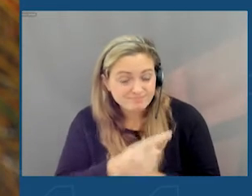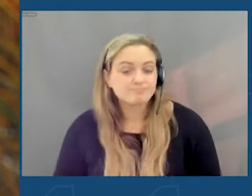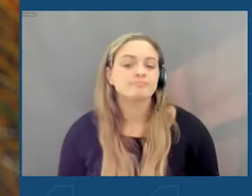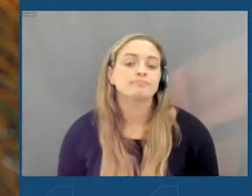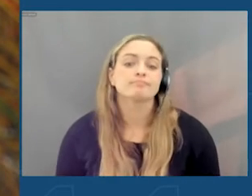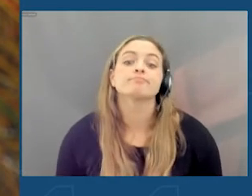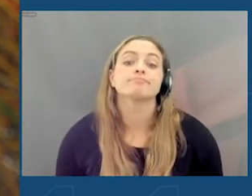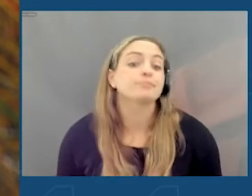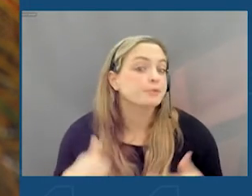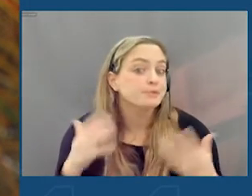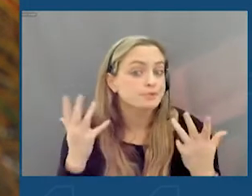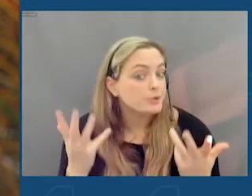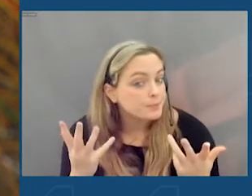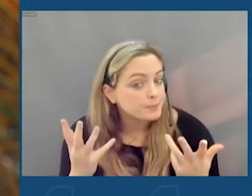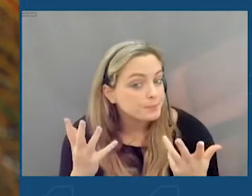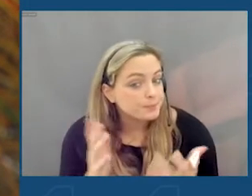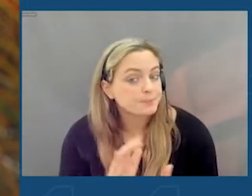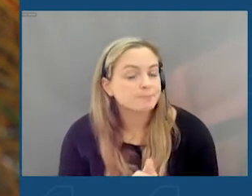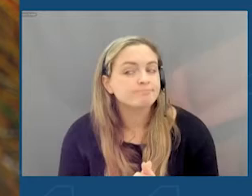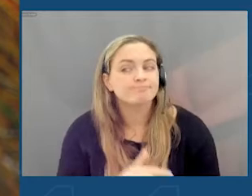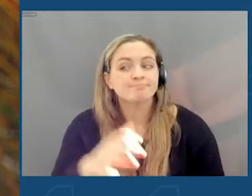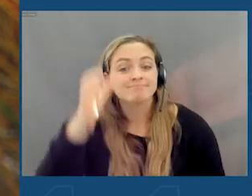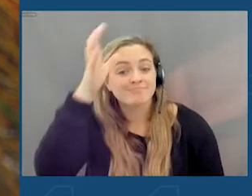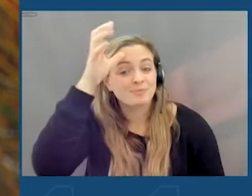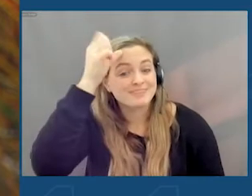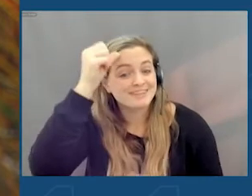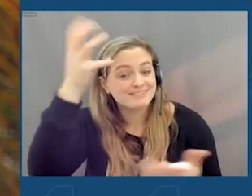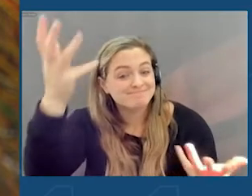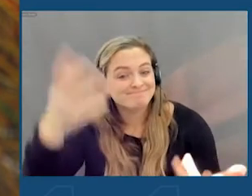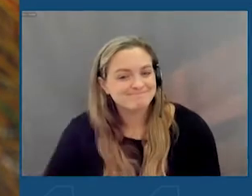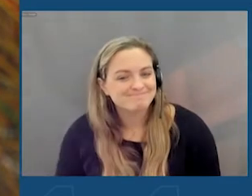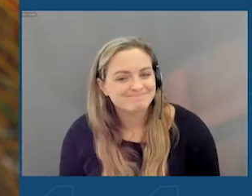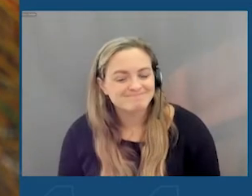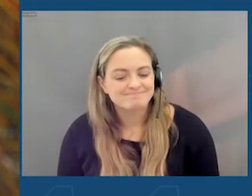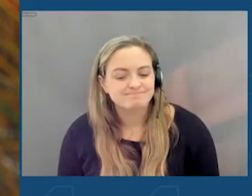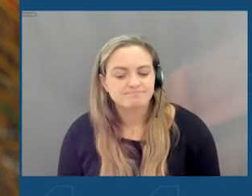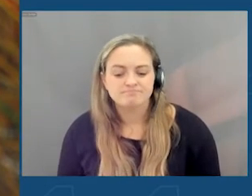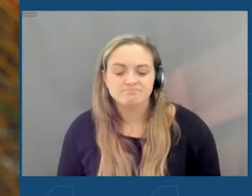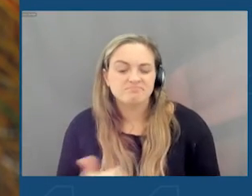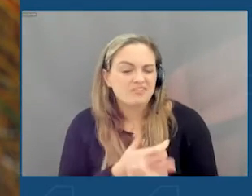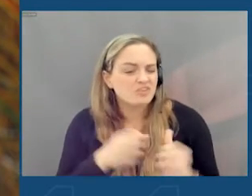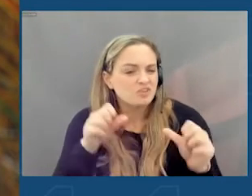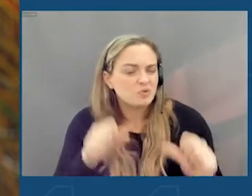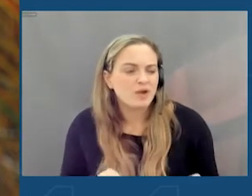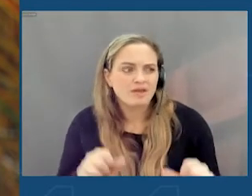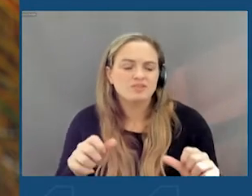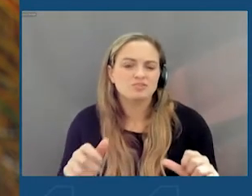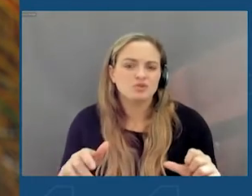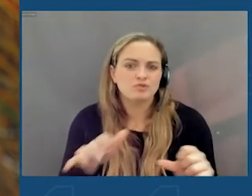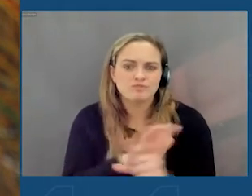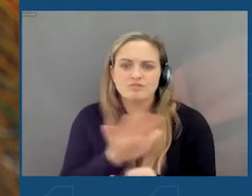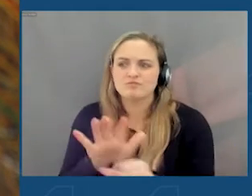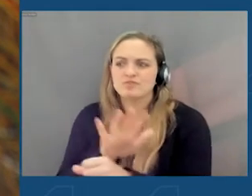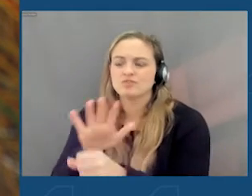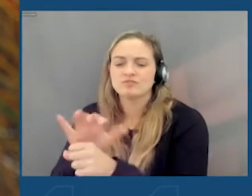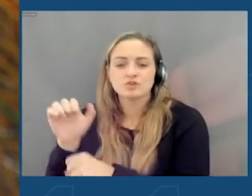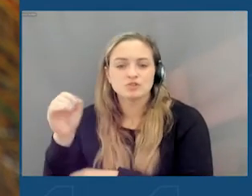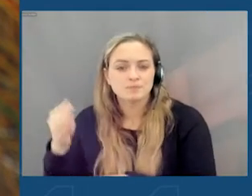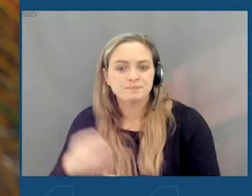So, common sense. We do everything we can to fill those